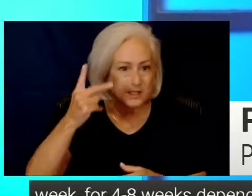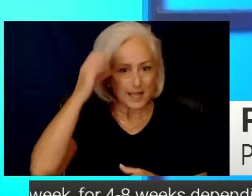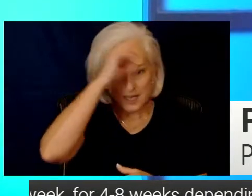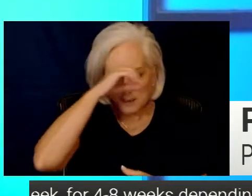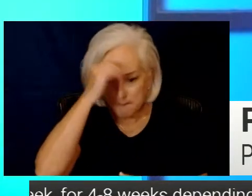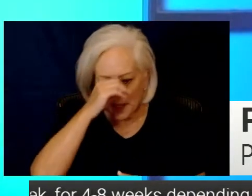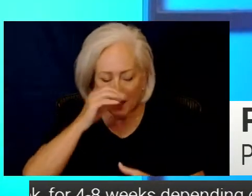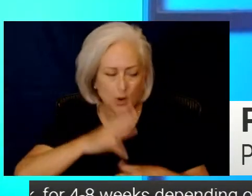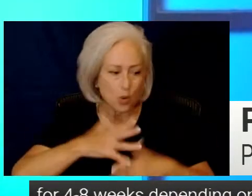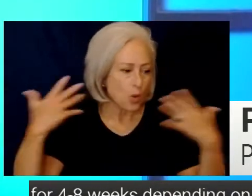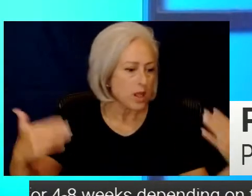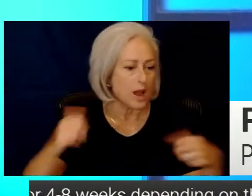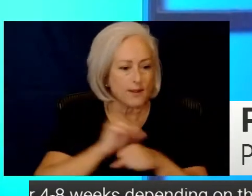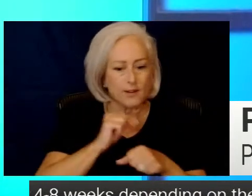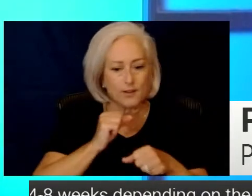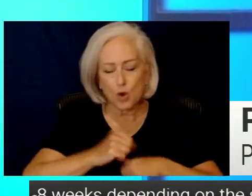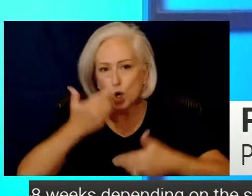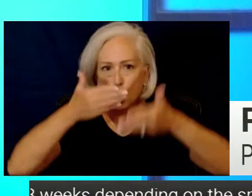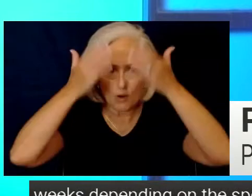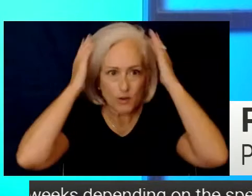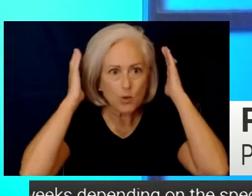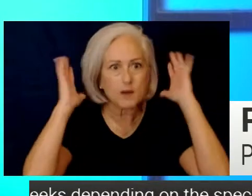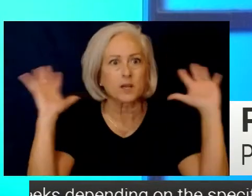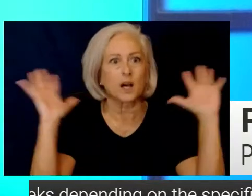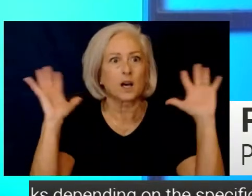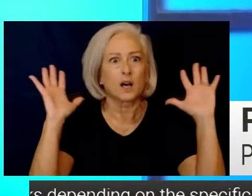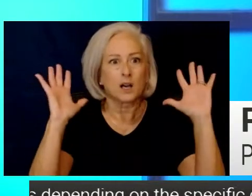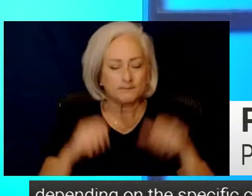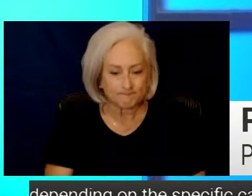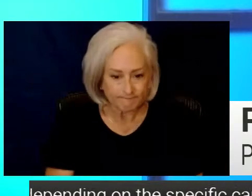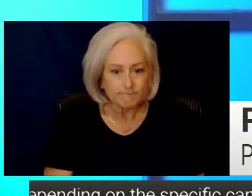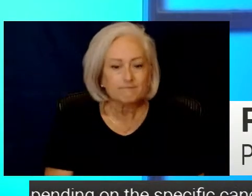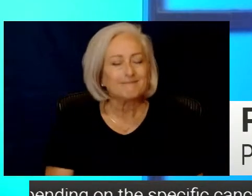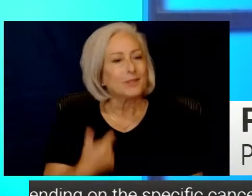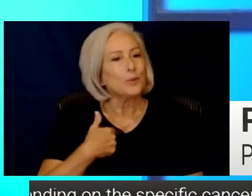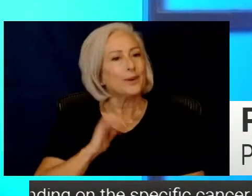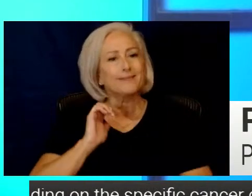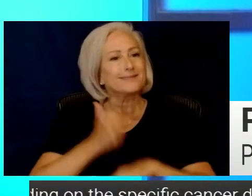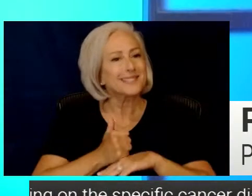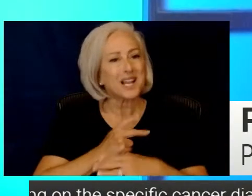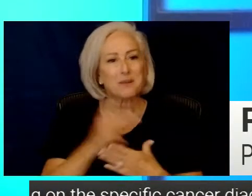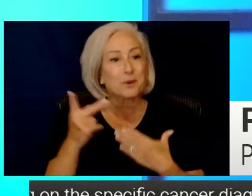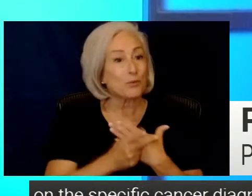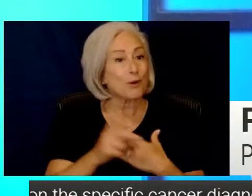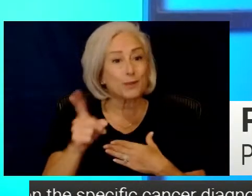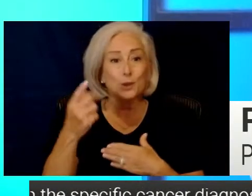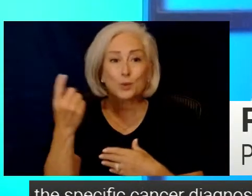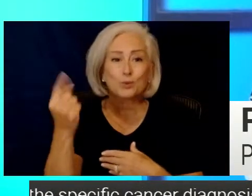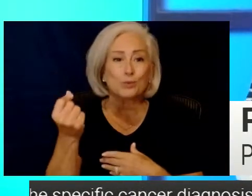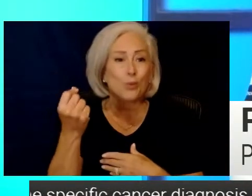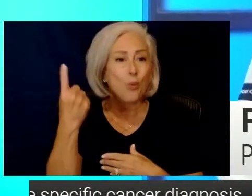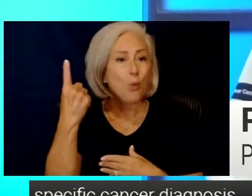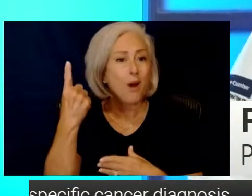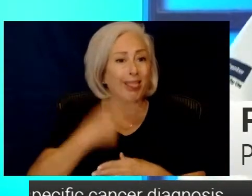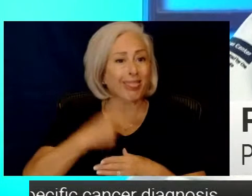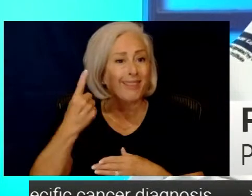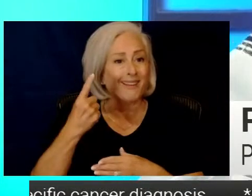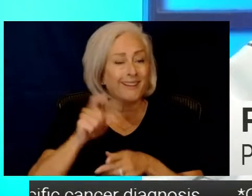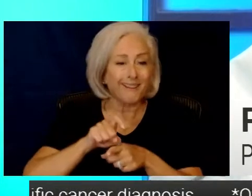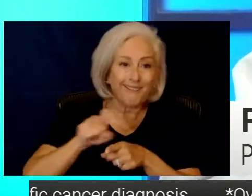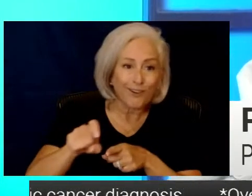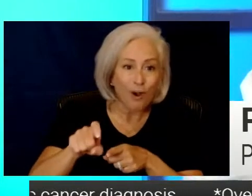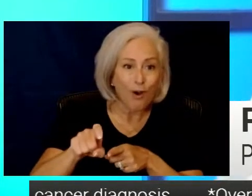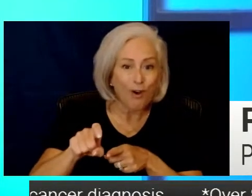do? We've built the program so that all you have to do is call the navigation line, and the navigators like Sarah